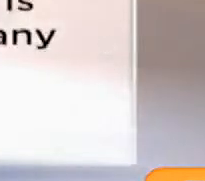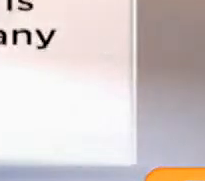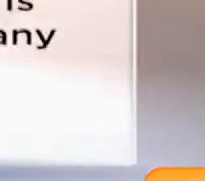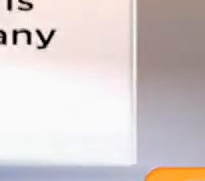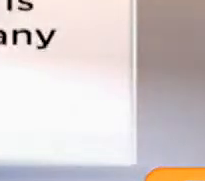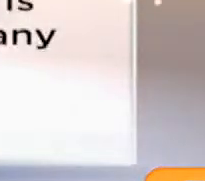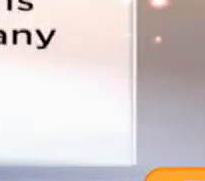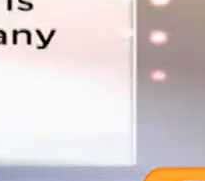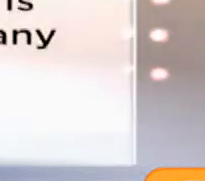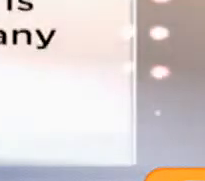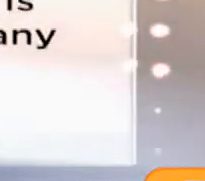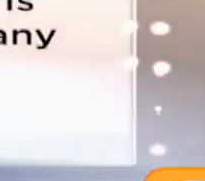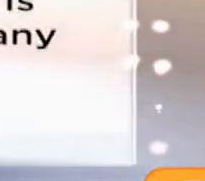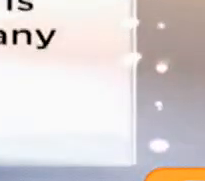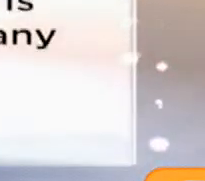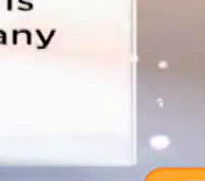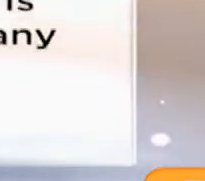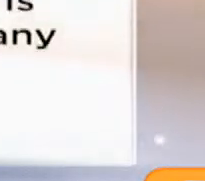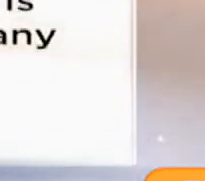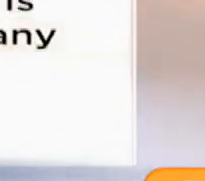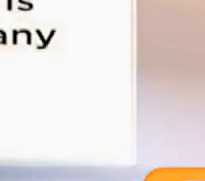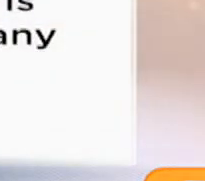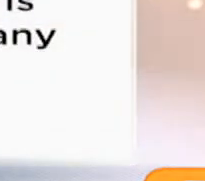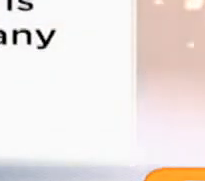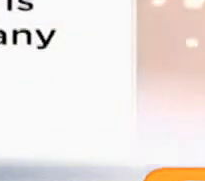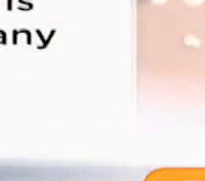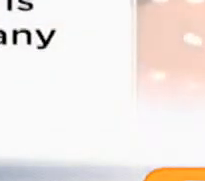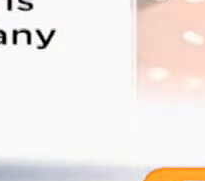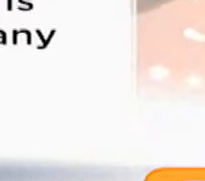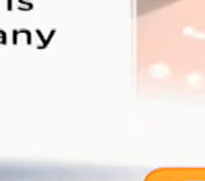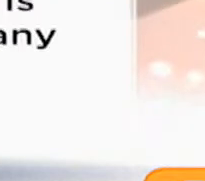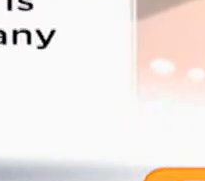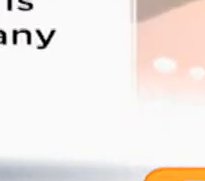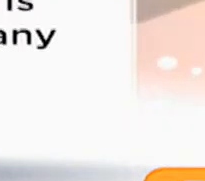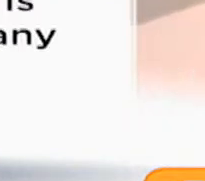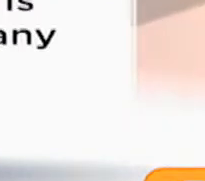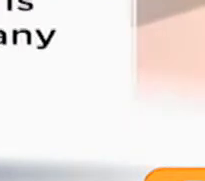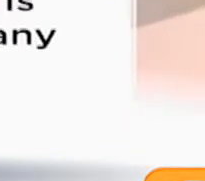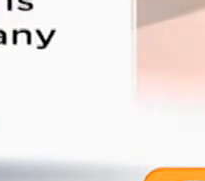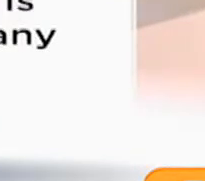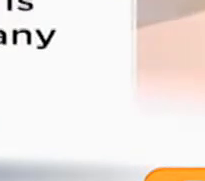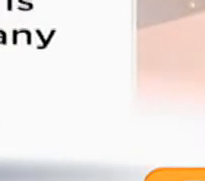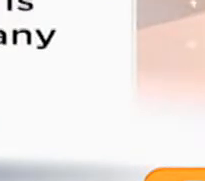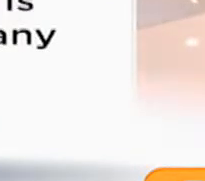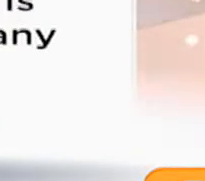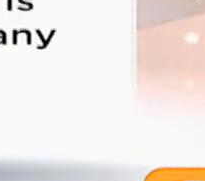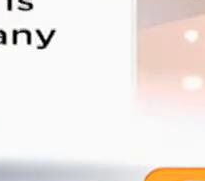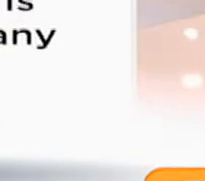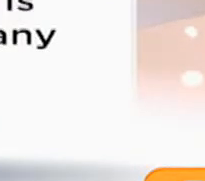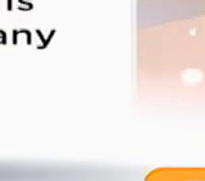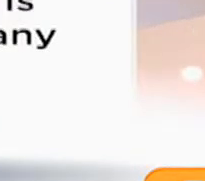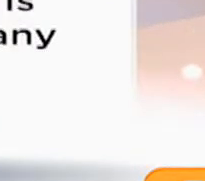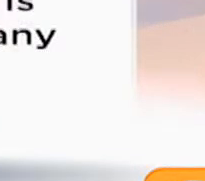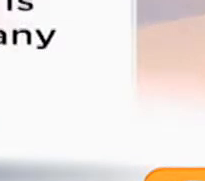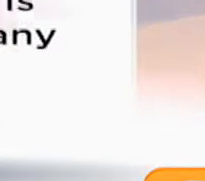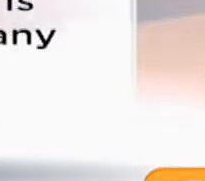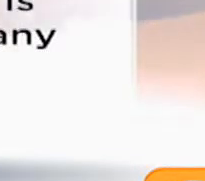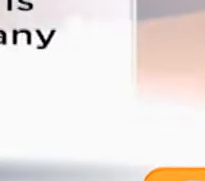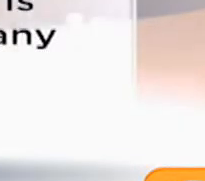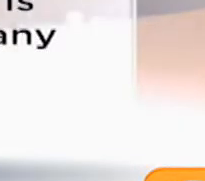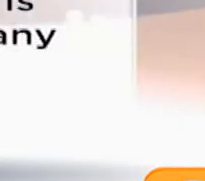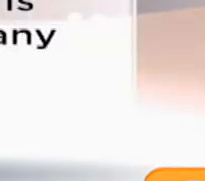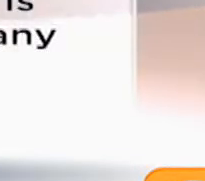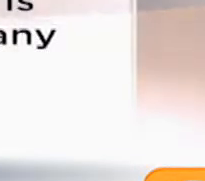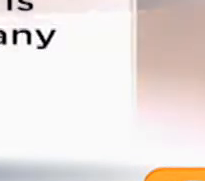And Bore Collins says, the decision by President William Ruto to form a CBC task force is welcome. Public participation is key, and every